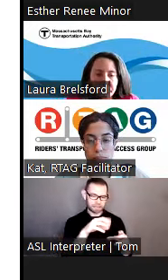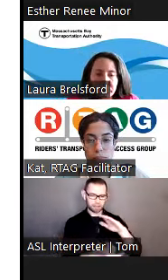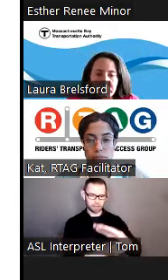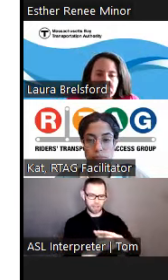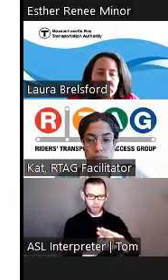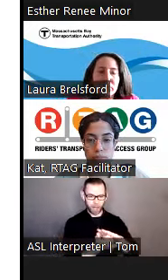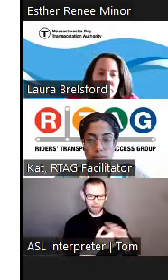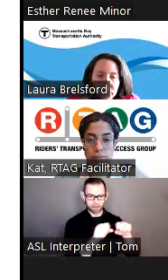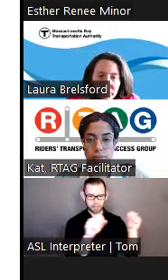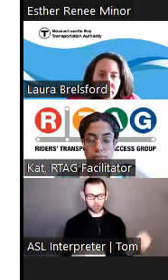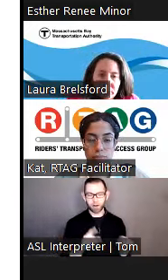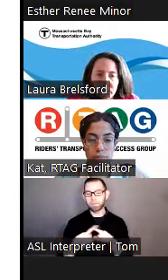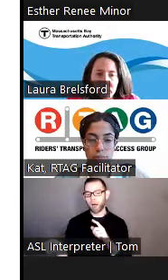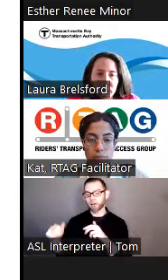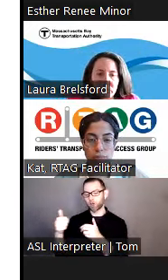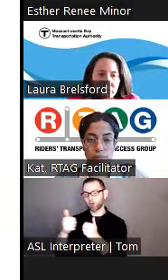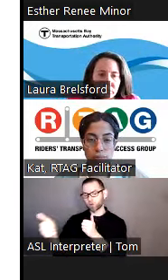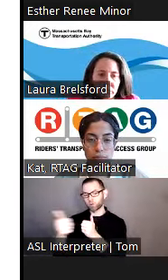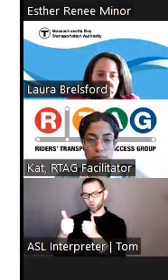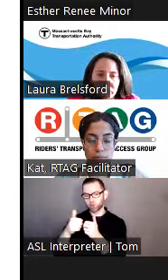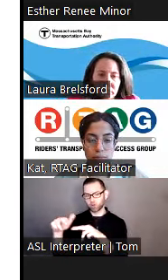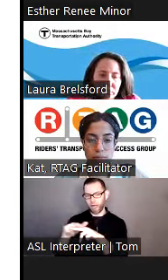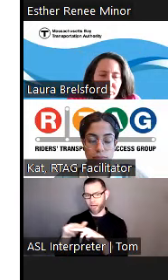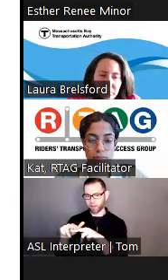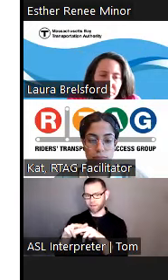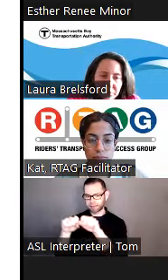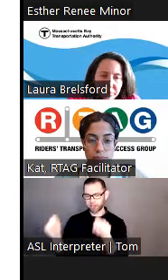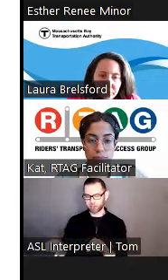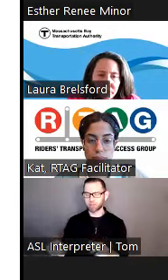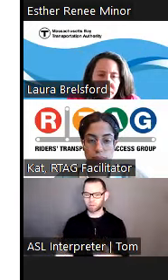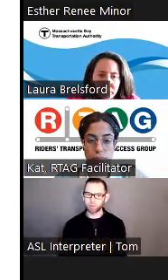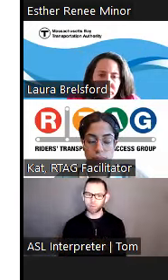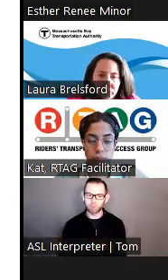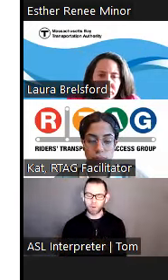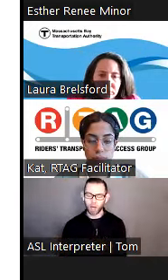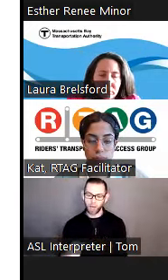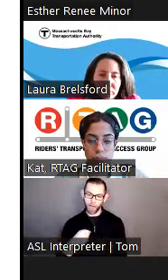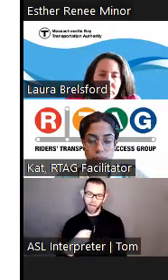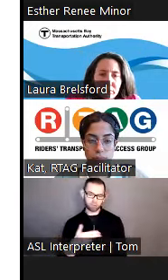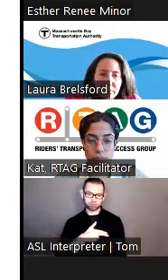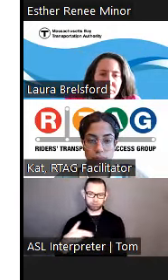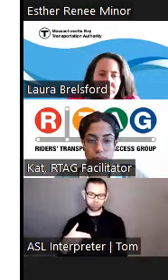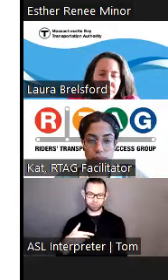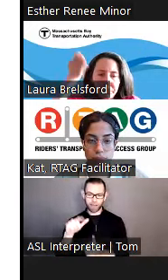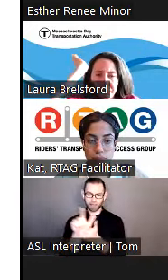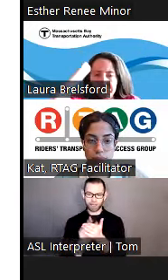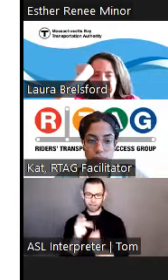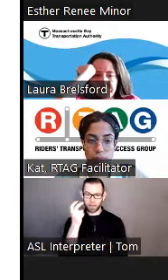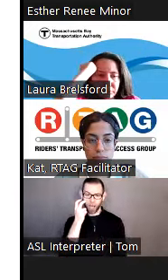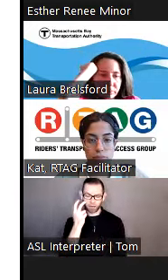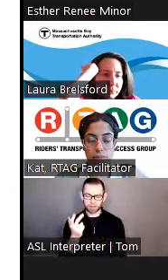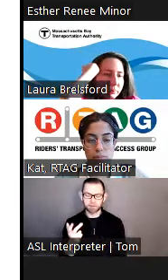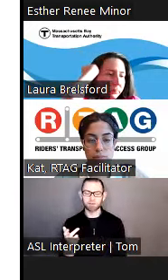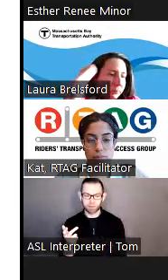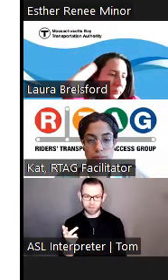the commuter rail stations. Having been declared legally blind, it is